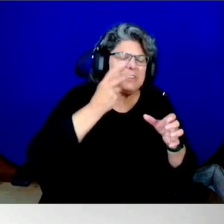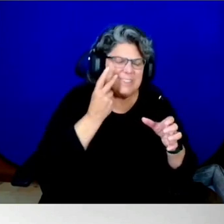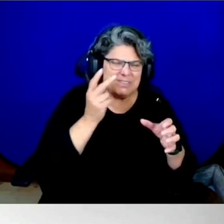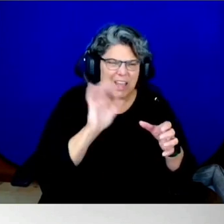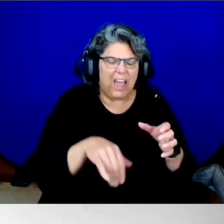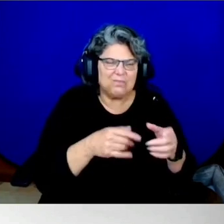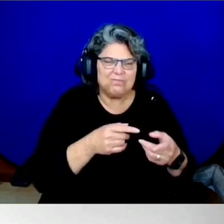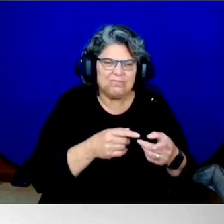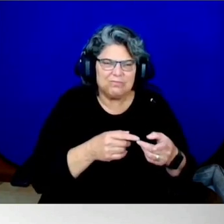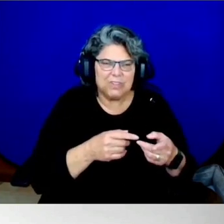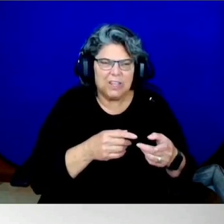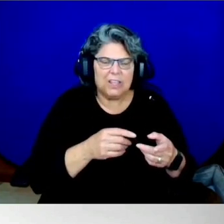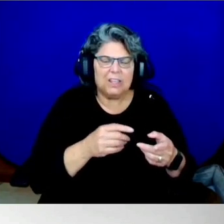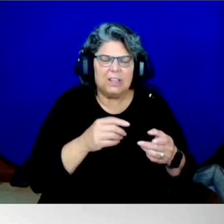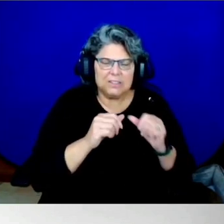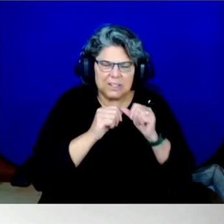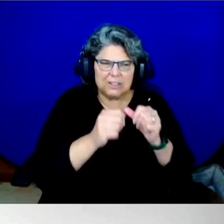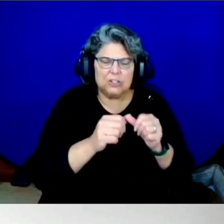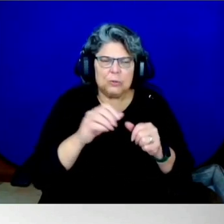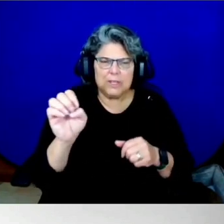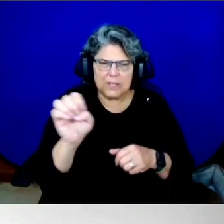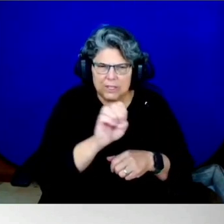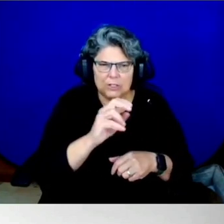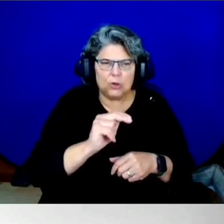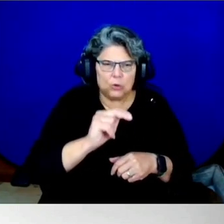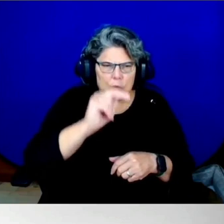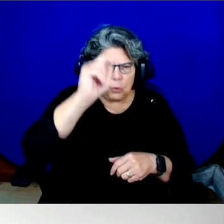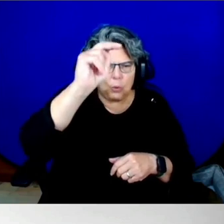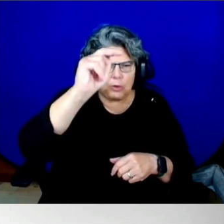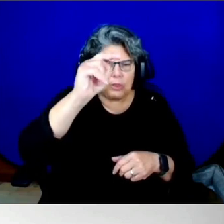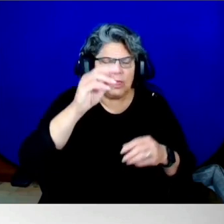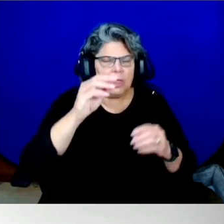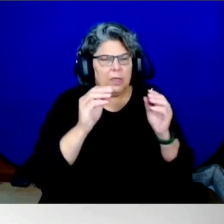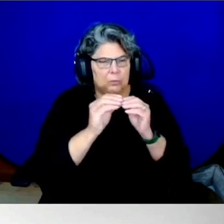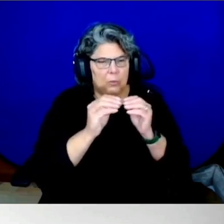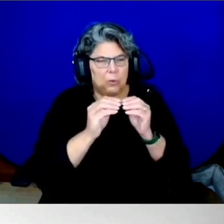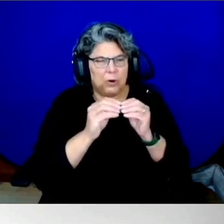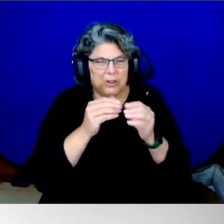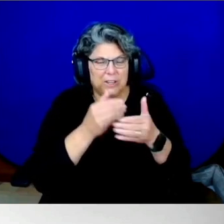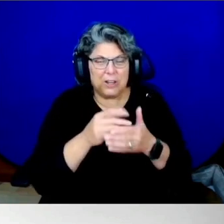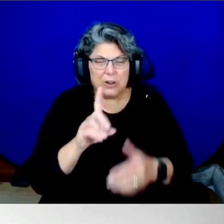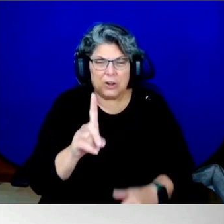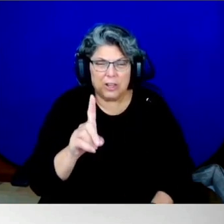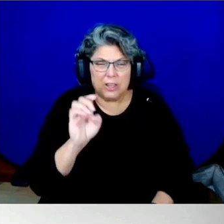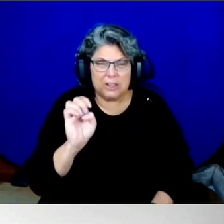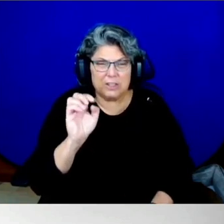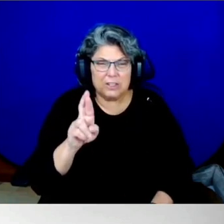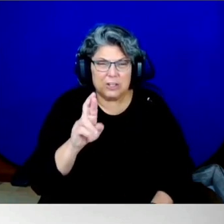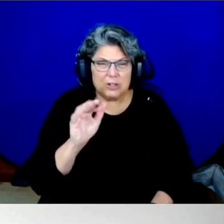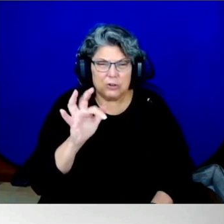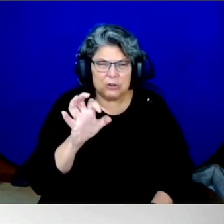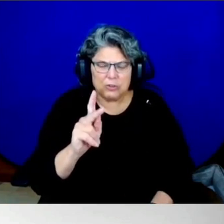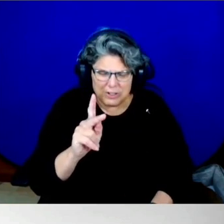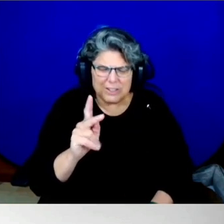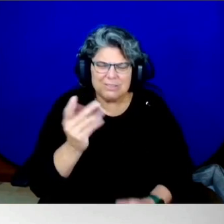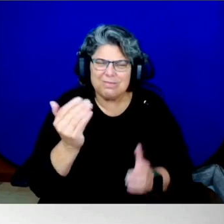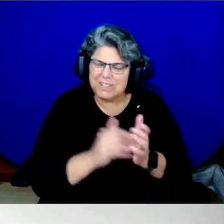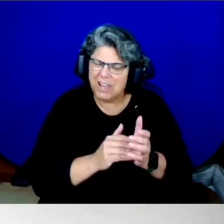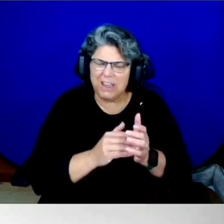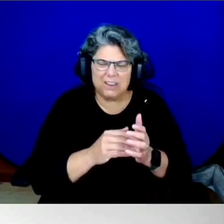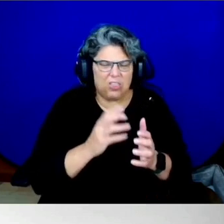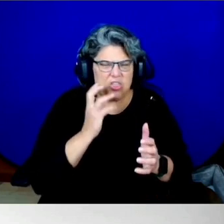the north. And as we get further down in here into Deer Creek, again, really steep drainages, really thick fuels in there, and